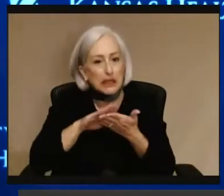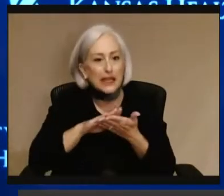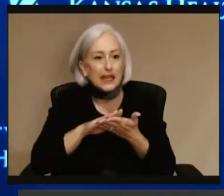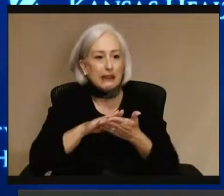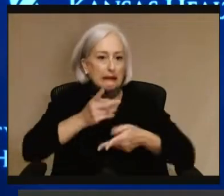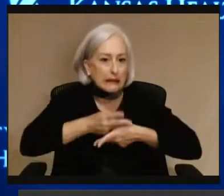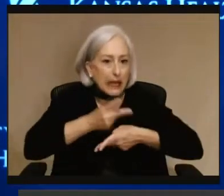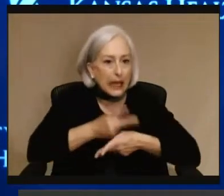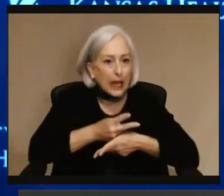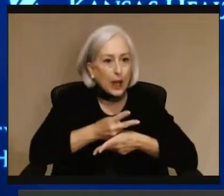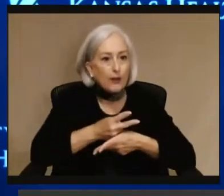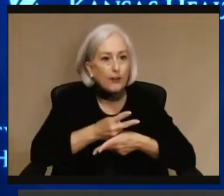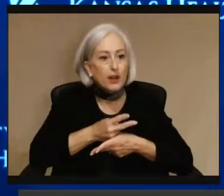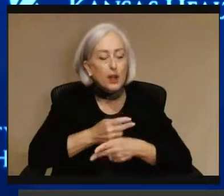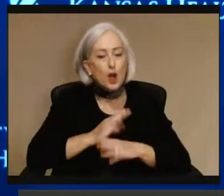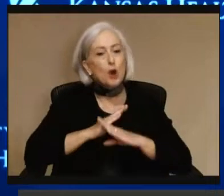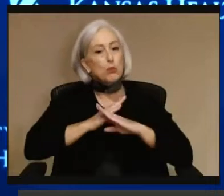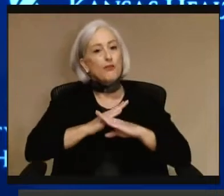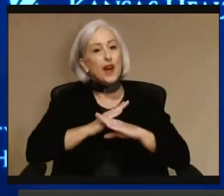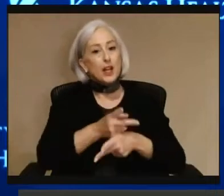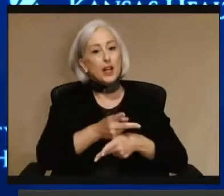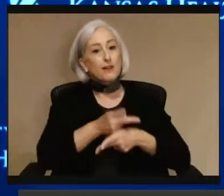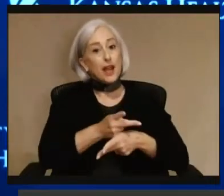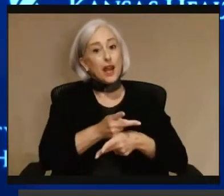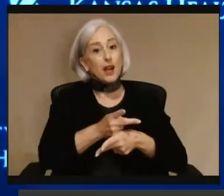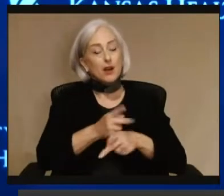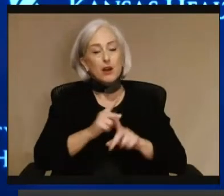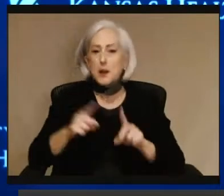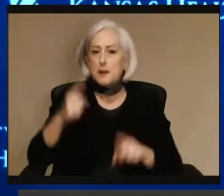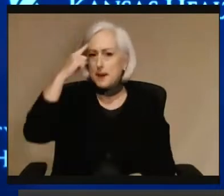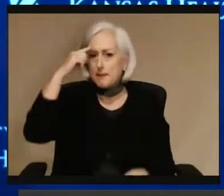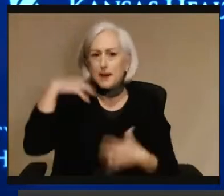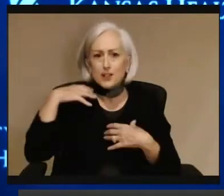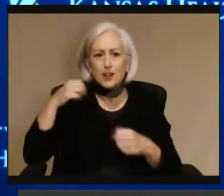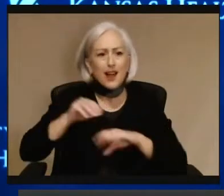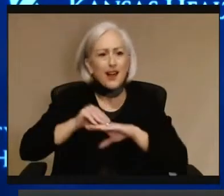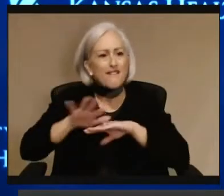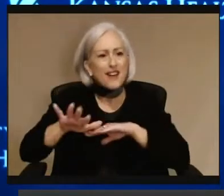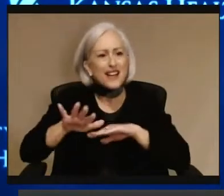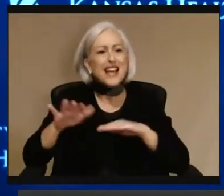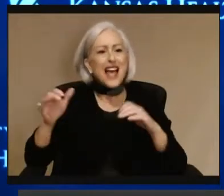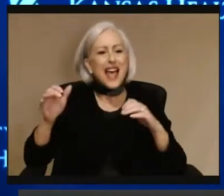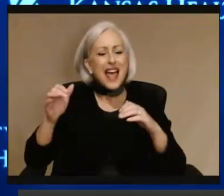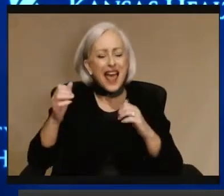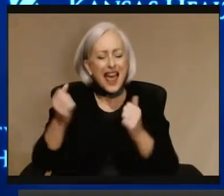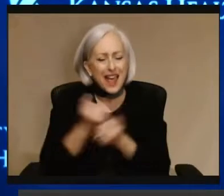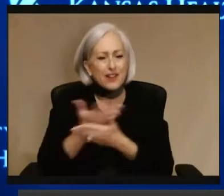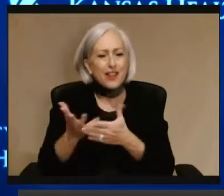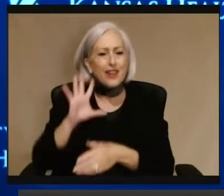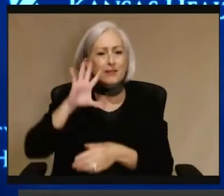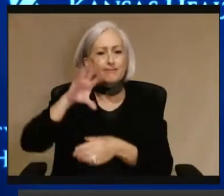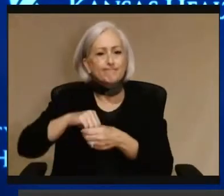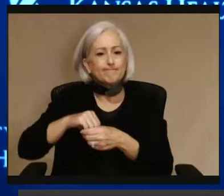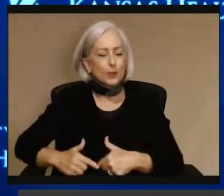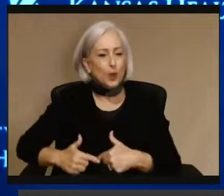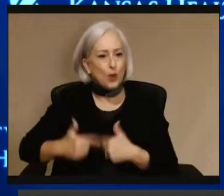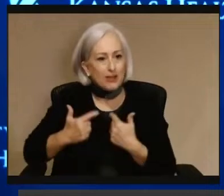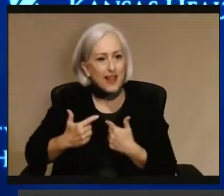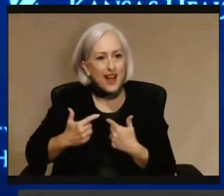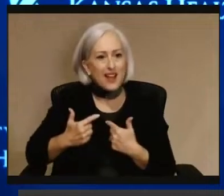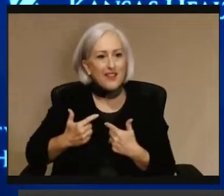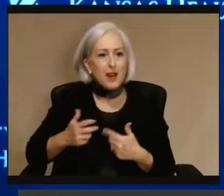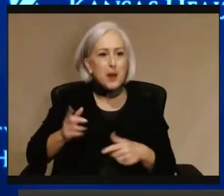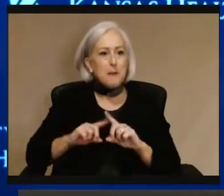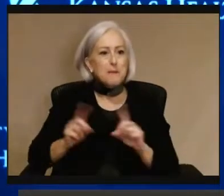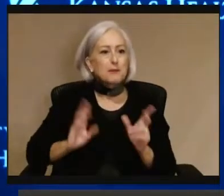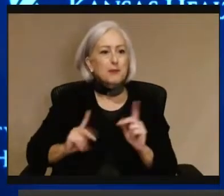care is just kind of the norm. But with mental health, that affects literally every single aspect of your life. We're like, no, I'm